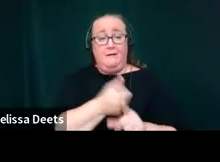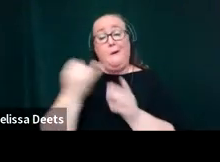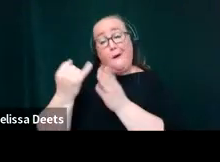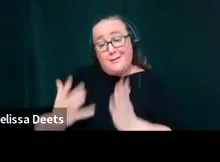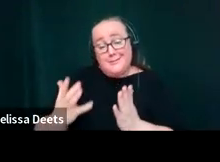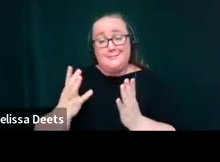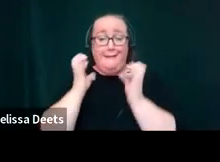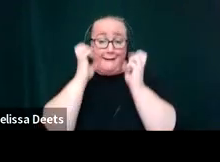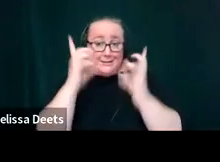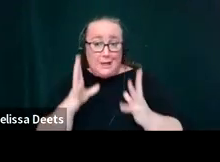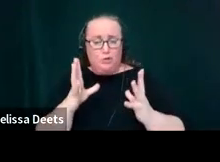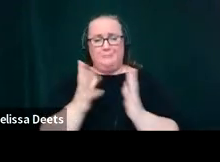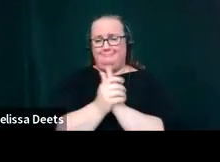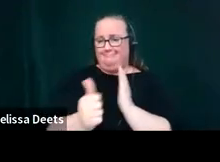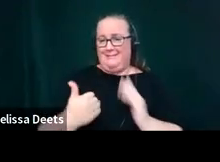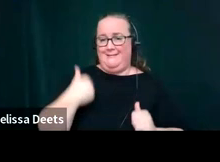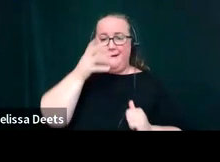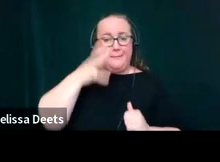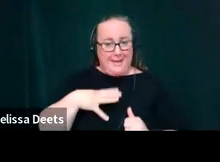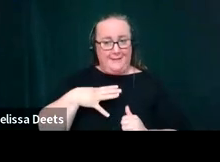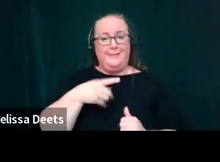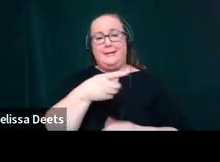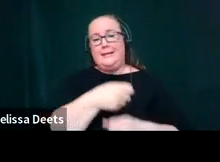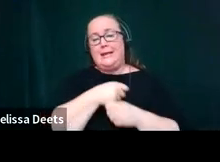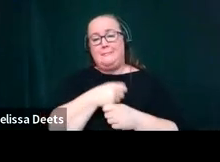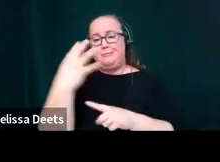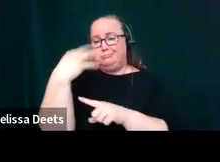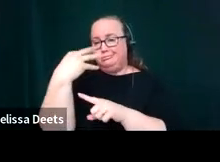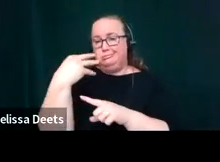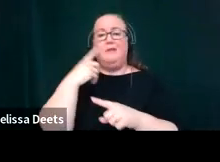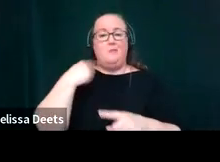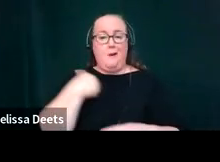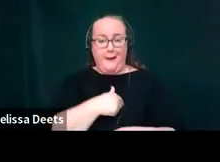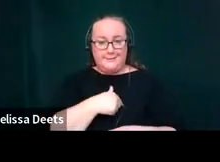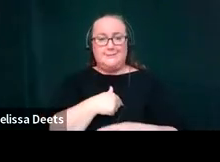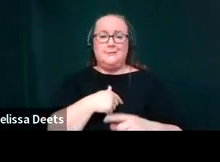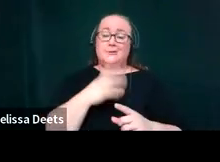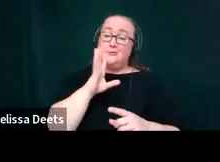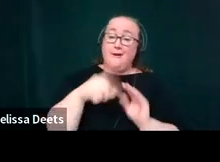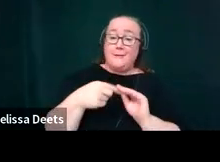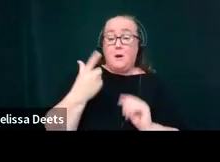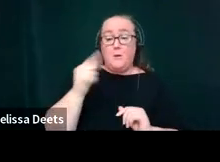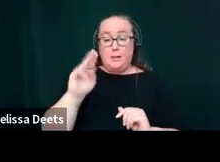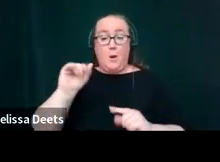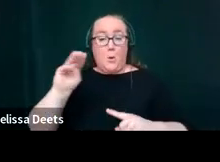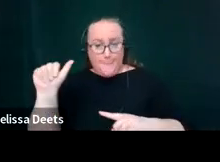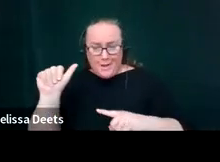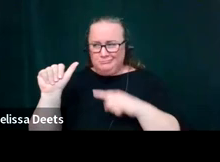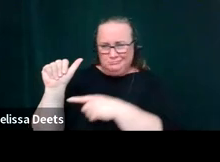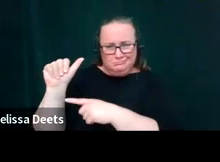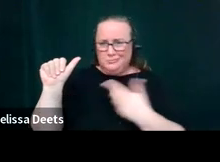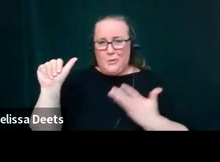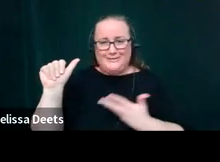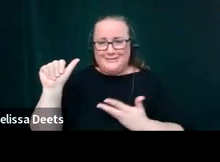talented young man. He creates a series of TikToks for us about glaucoma, what it is and what it